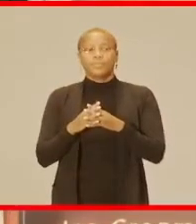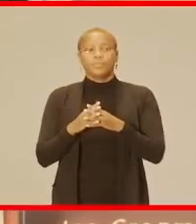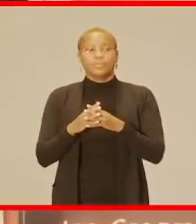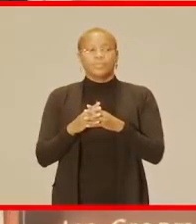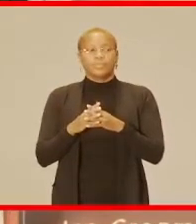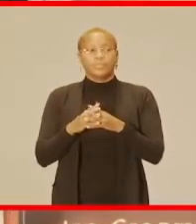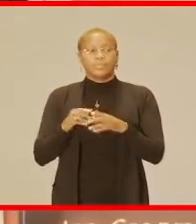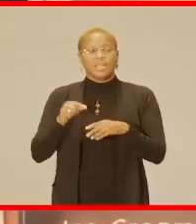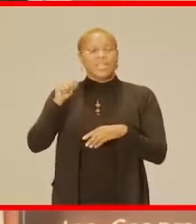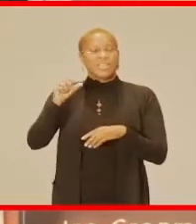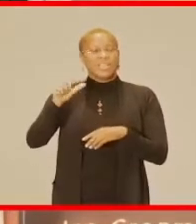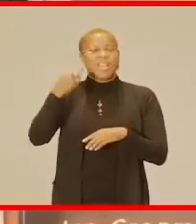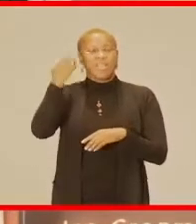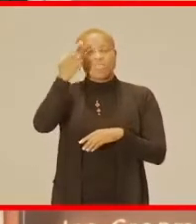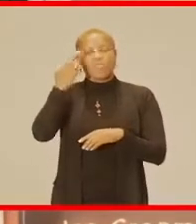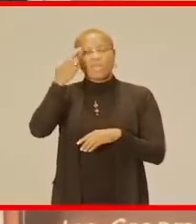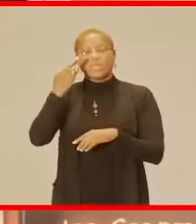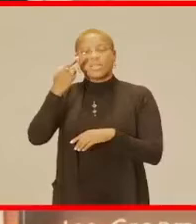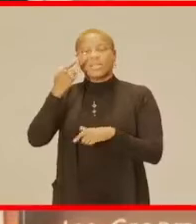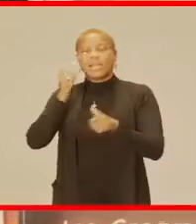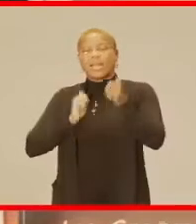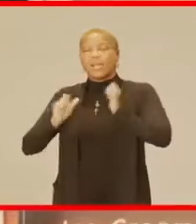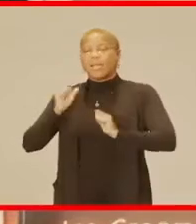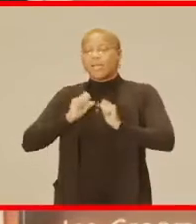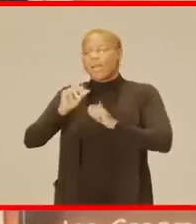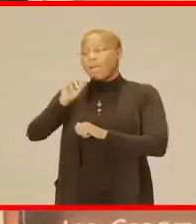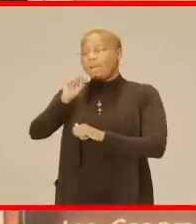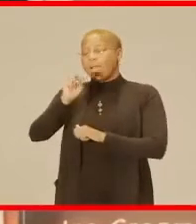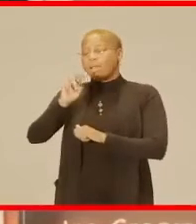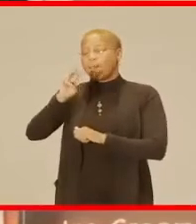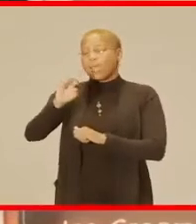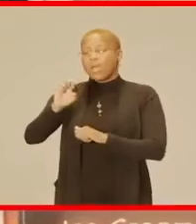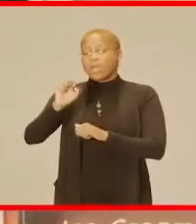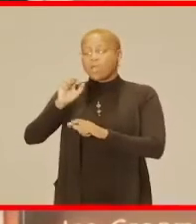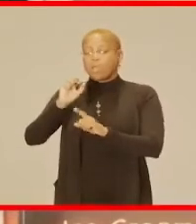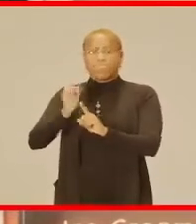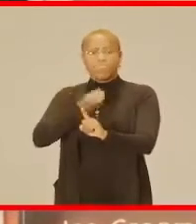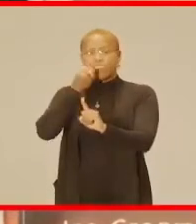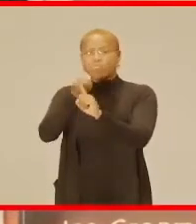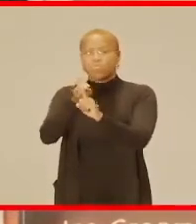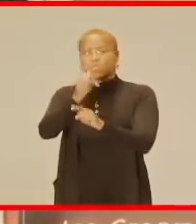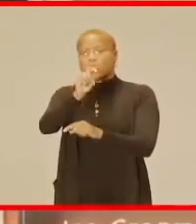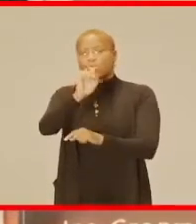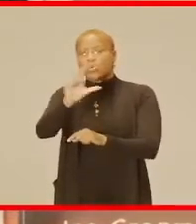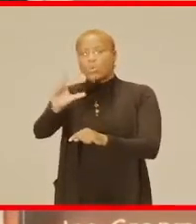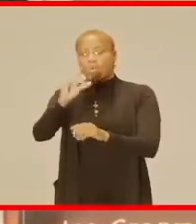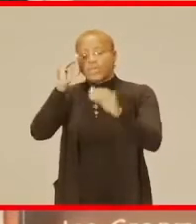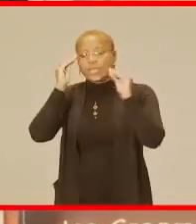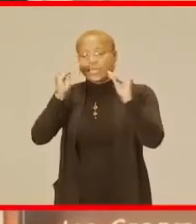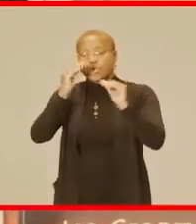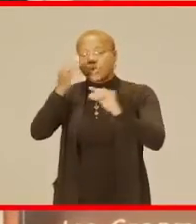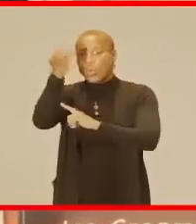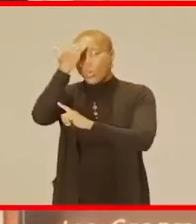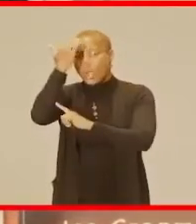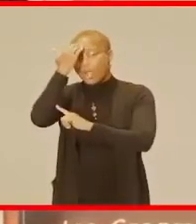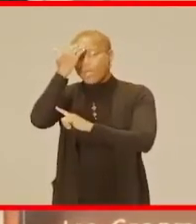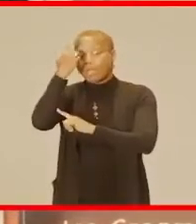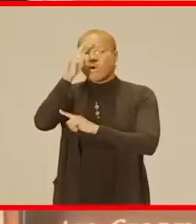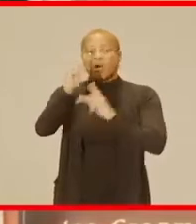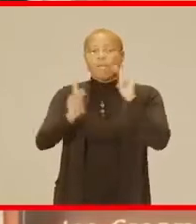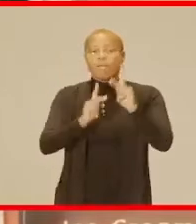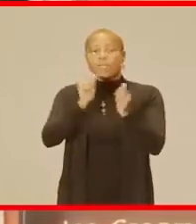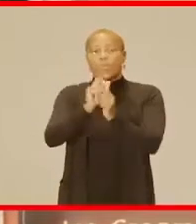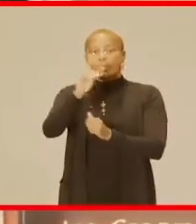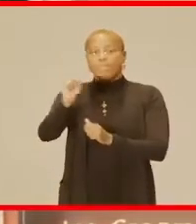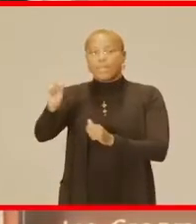This is another reason why anime can be such an effective tool in teaching awareness for people with